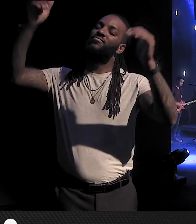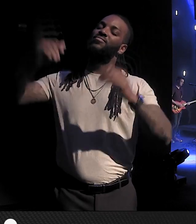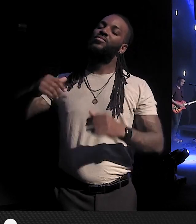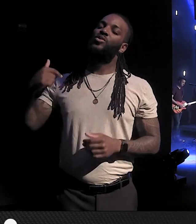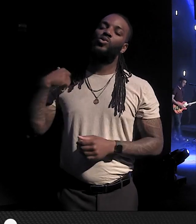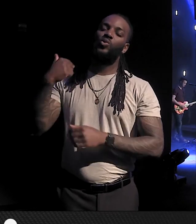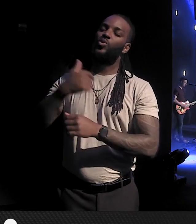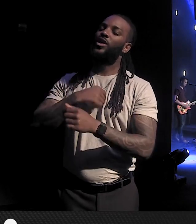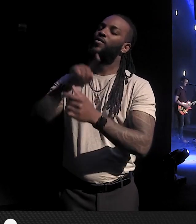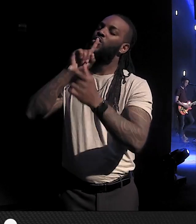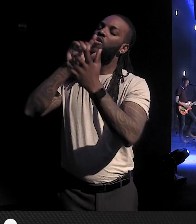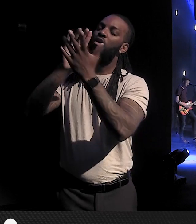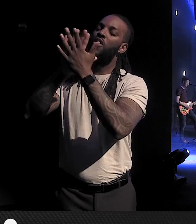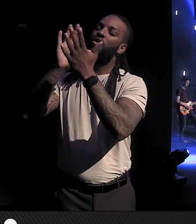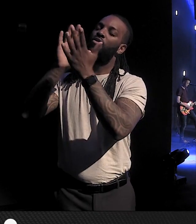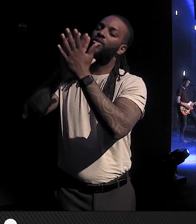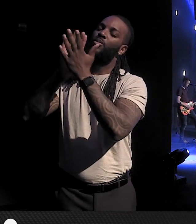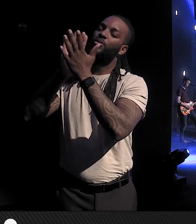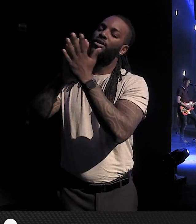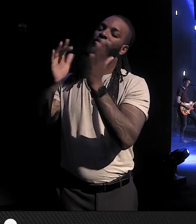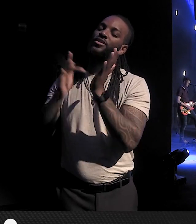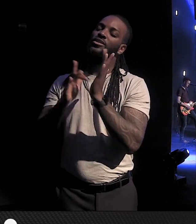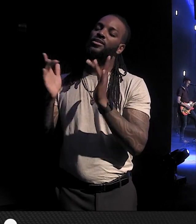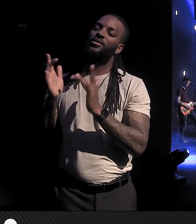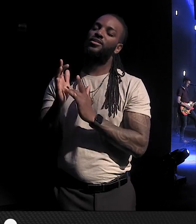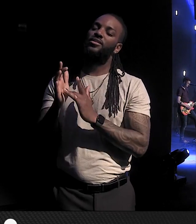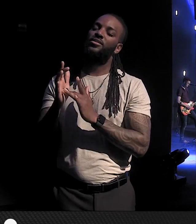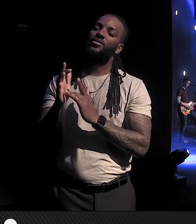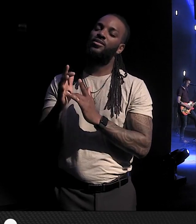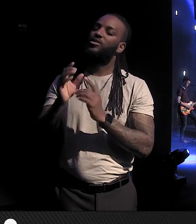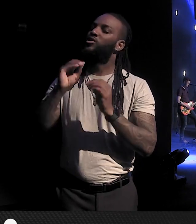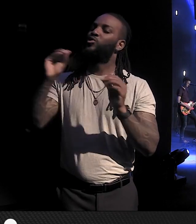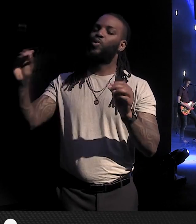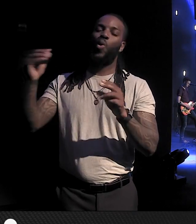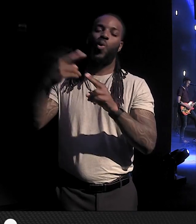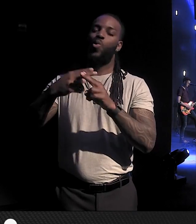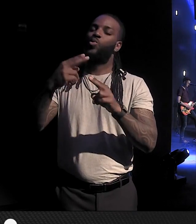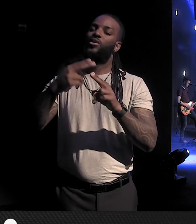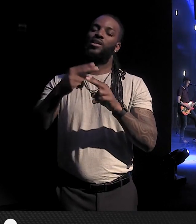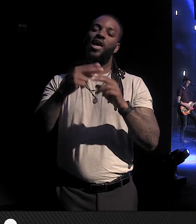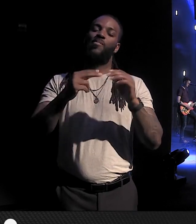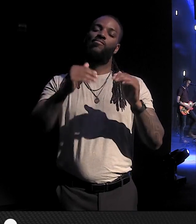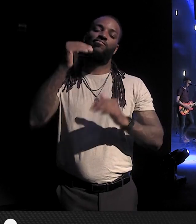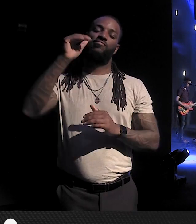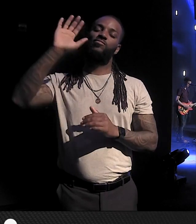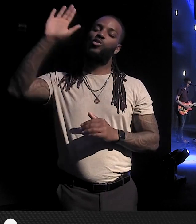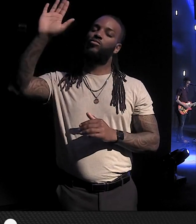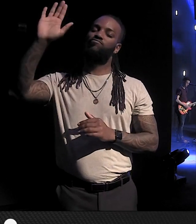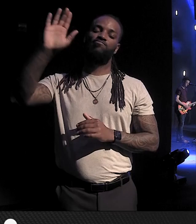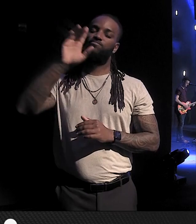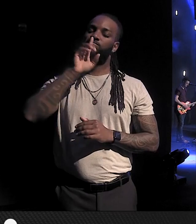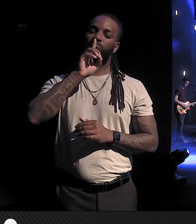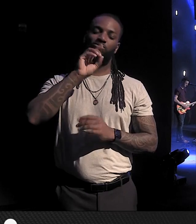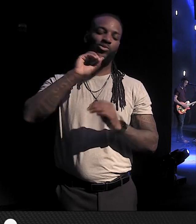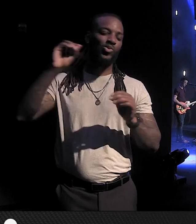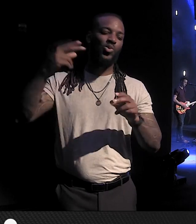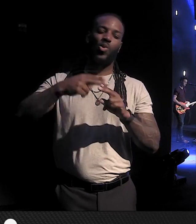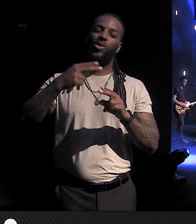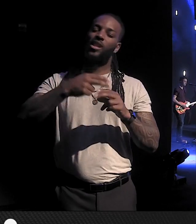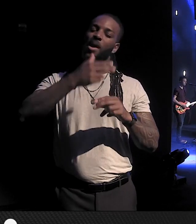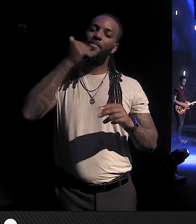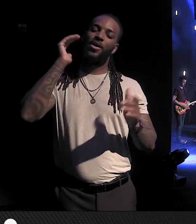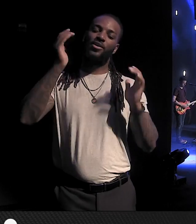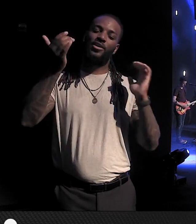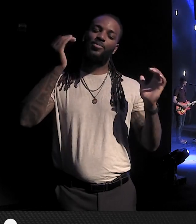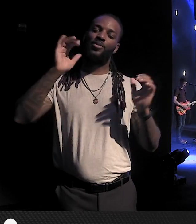We give You all the praise, Jesus. There's no name that's higher. no name that is greater than the name